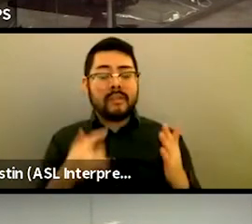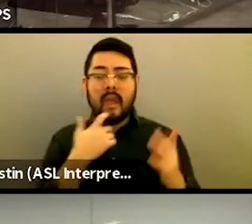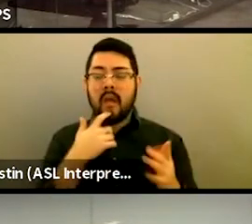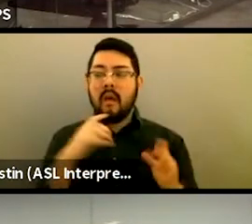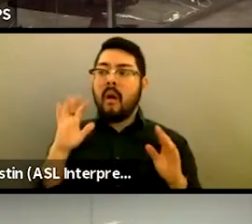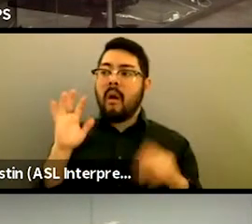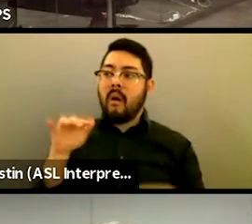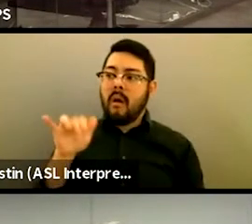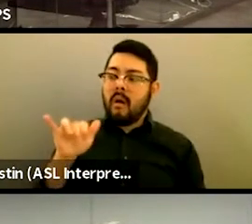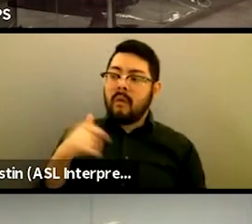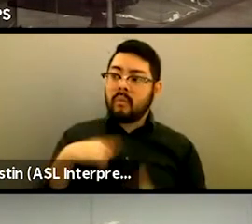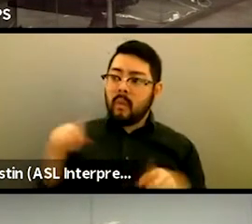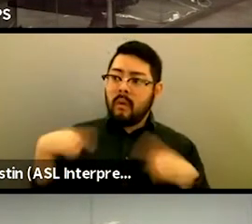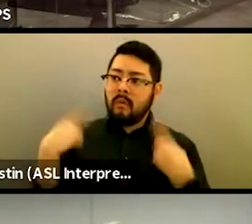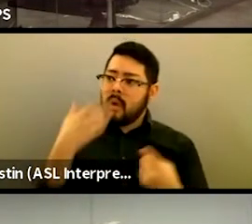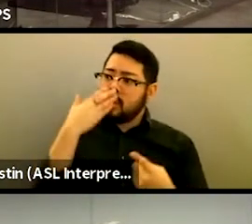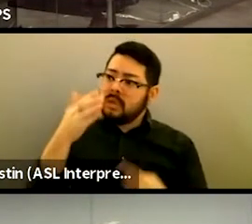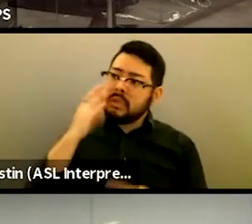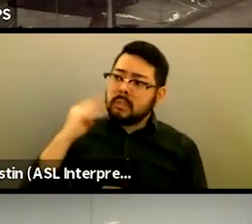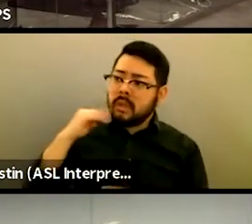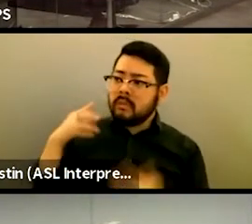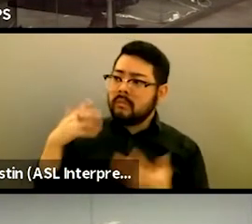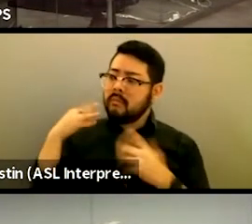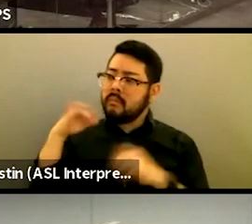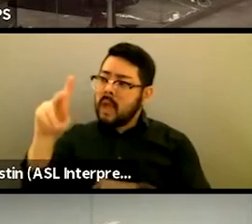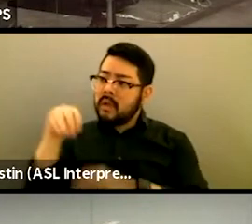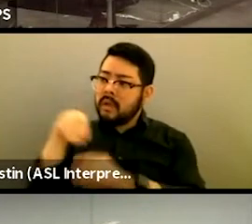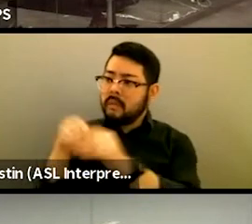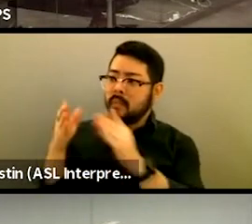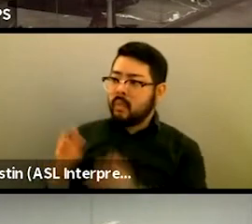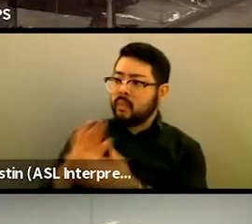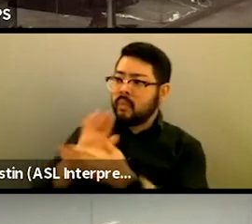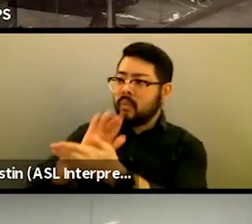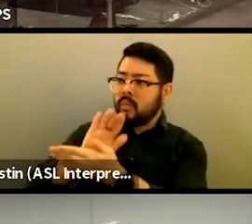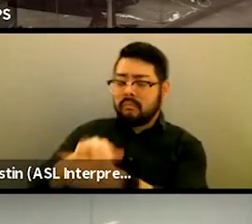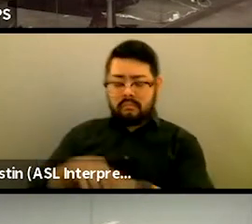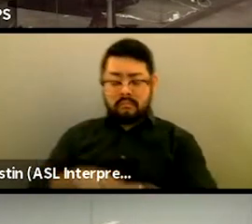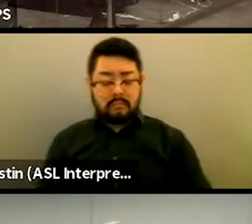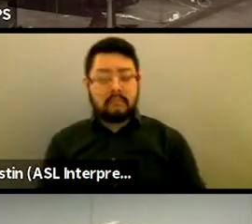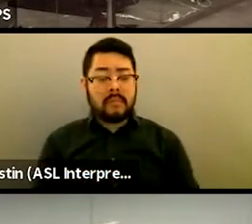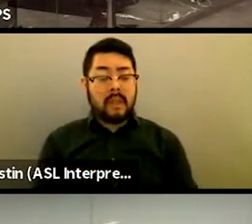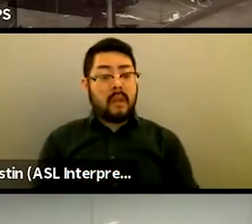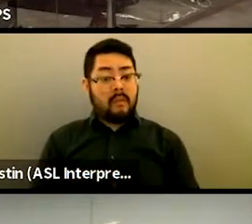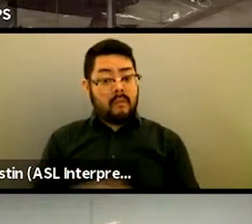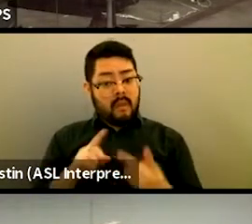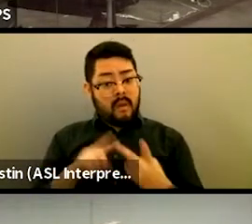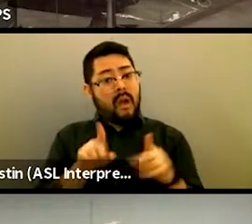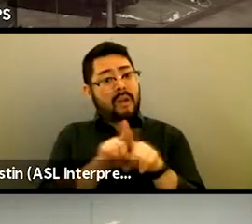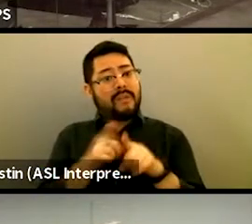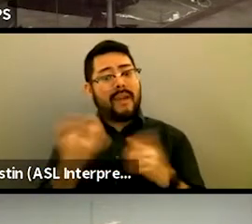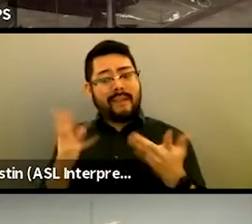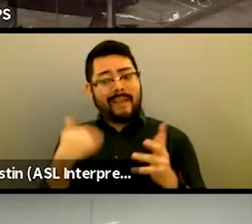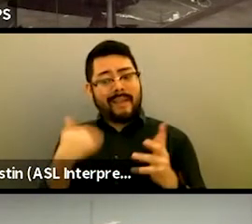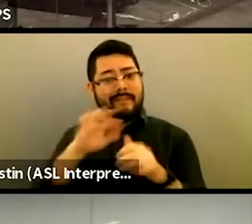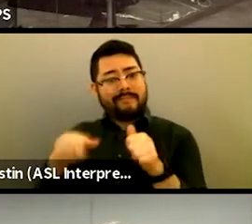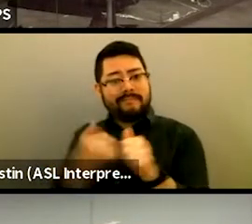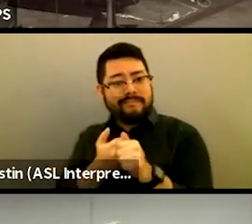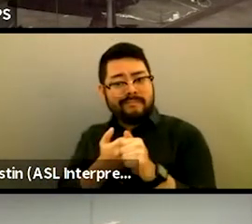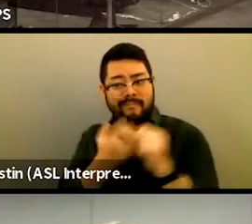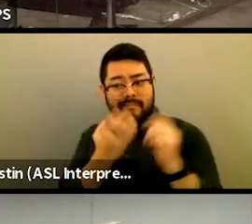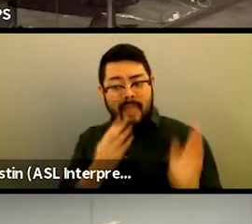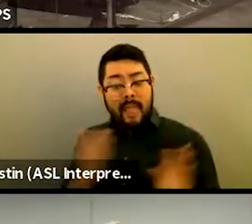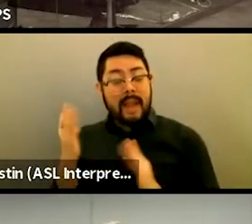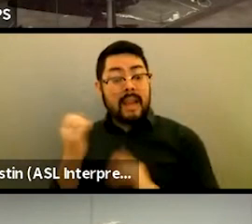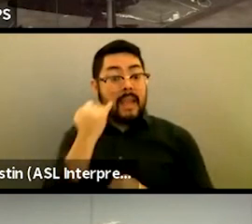to in-person instruction. And we did plan for scenarios such as a COVID case happening